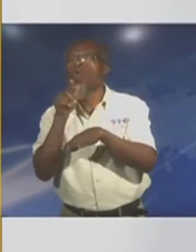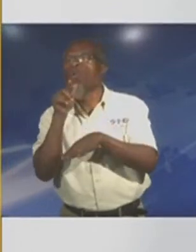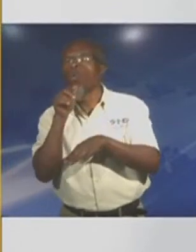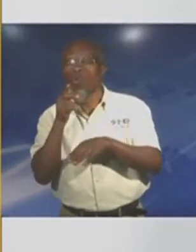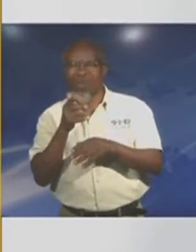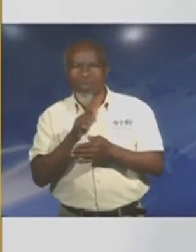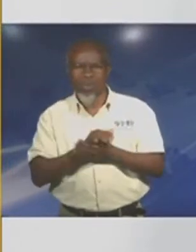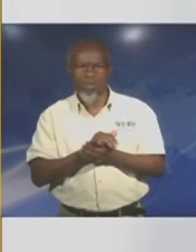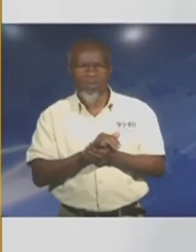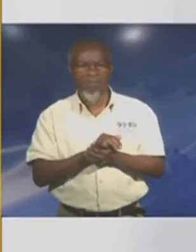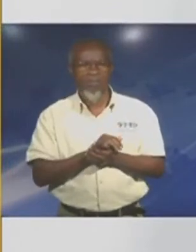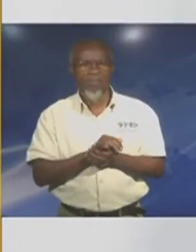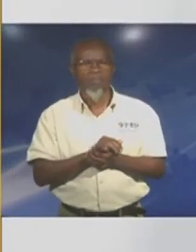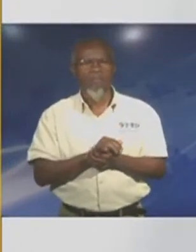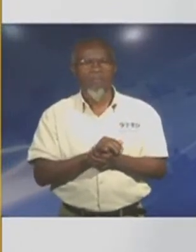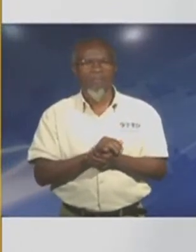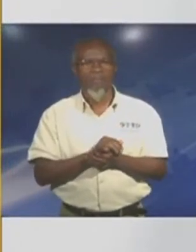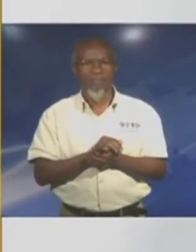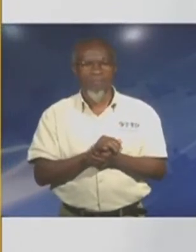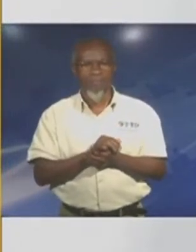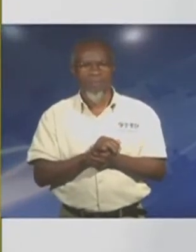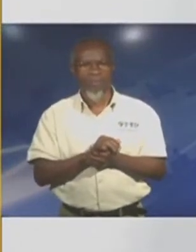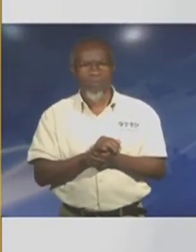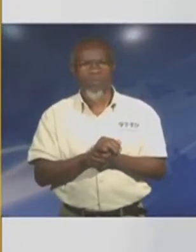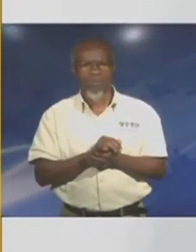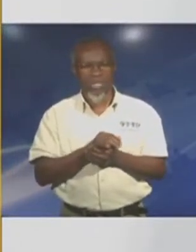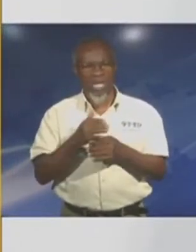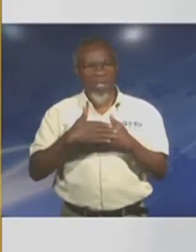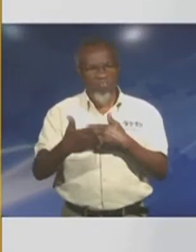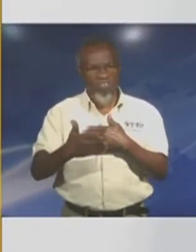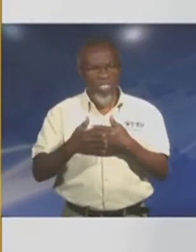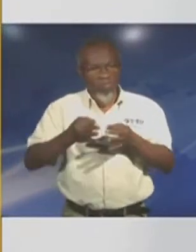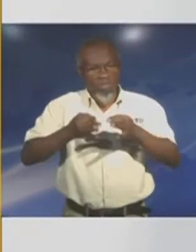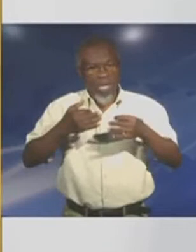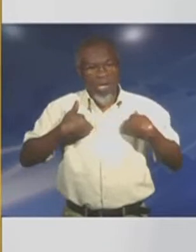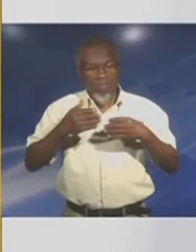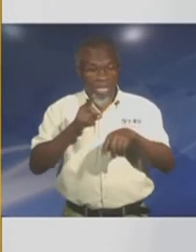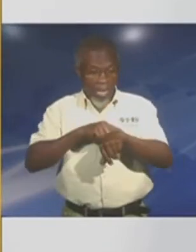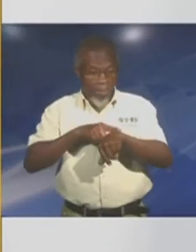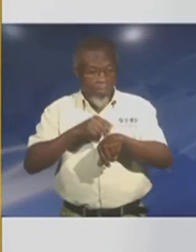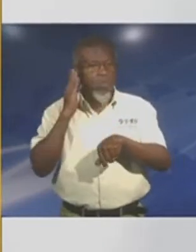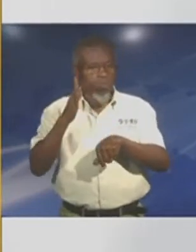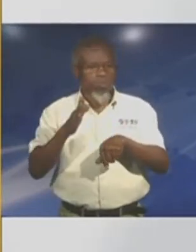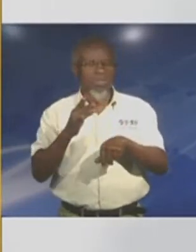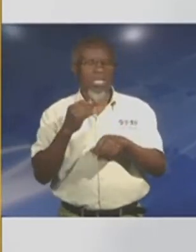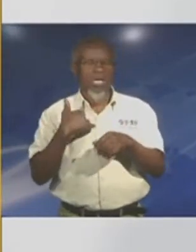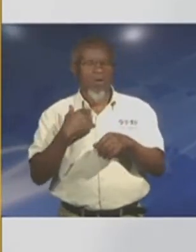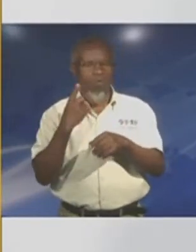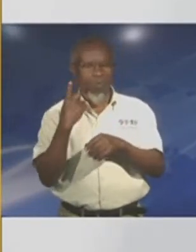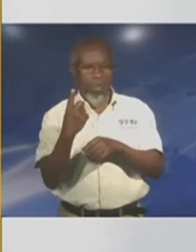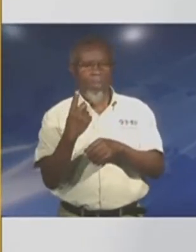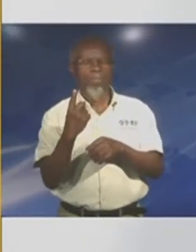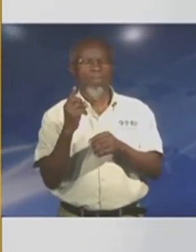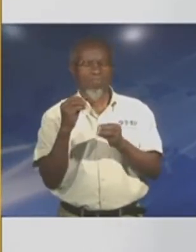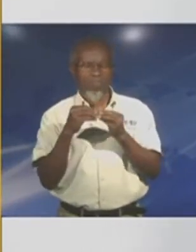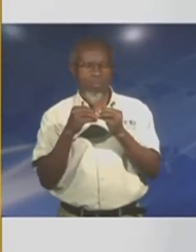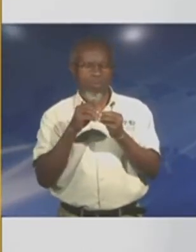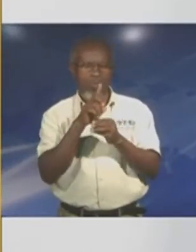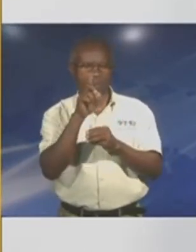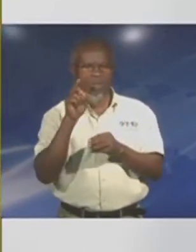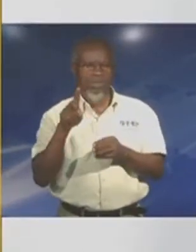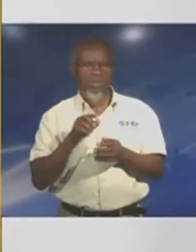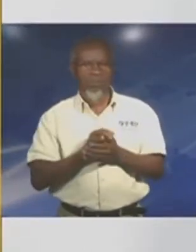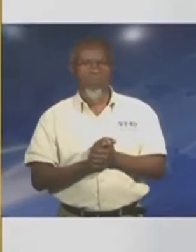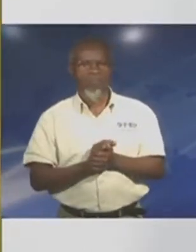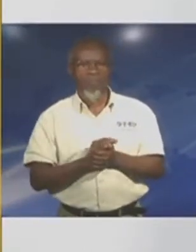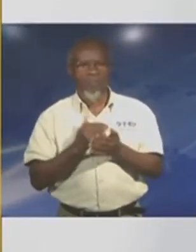take 1 question per media house in all subsequent rounds of questioning. Today we begin with questions from Guardian